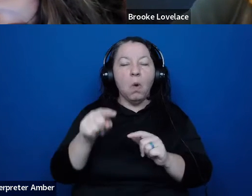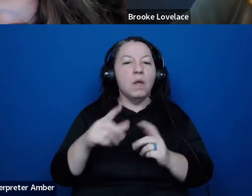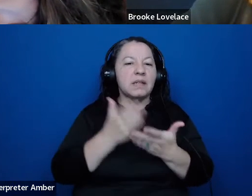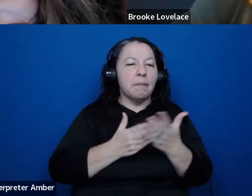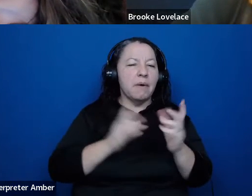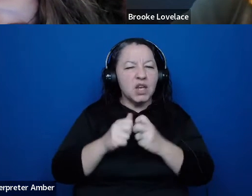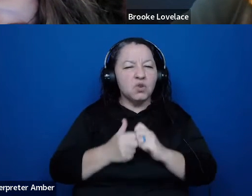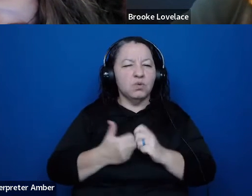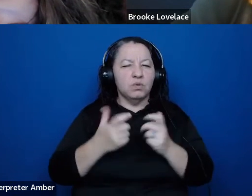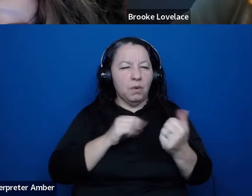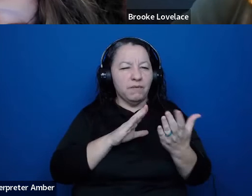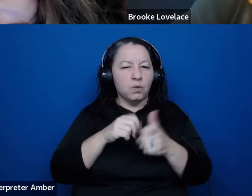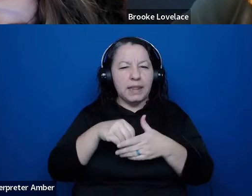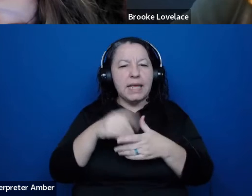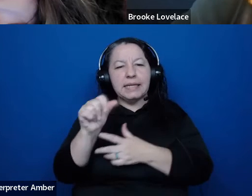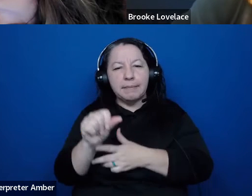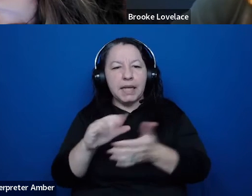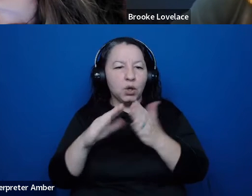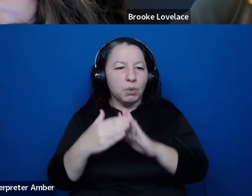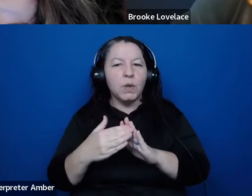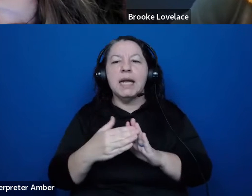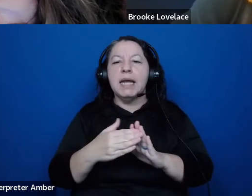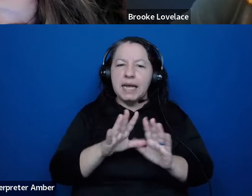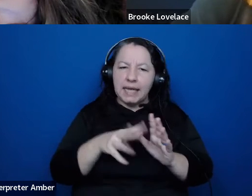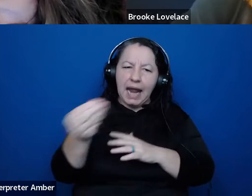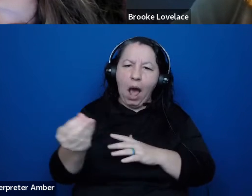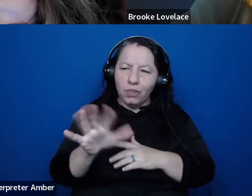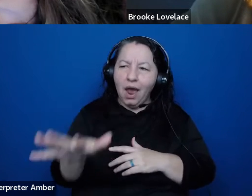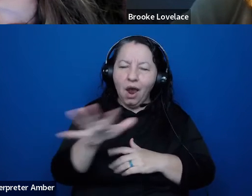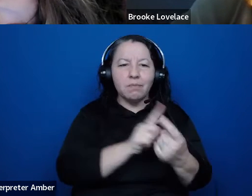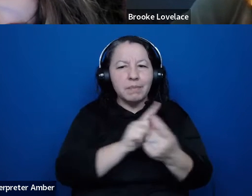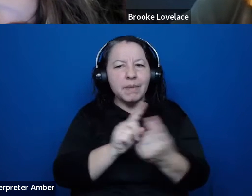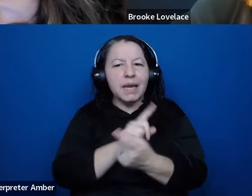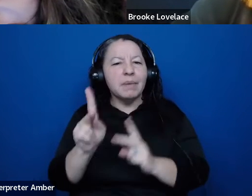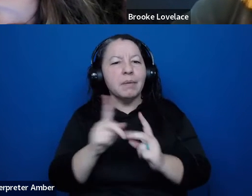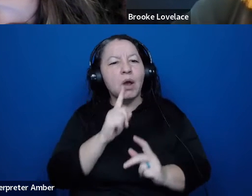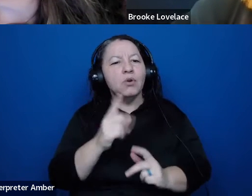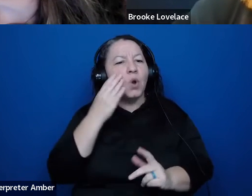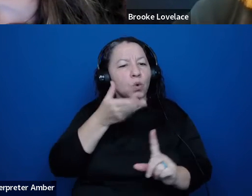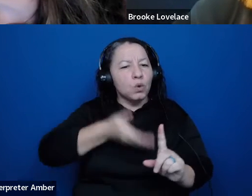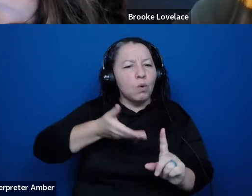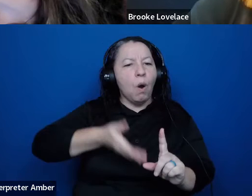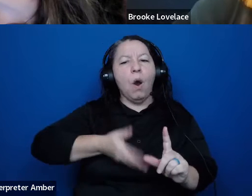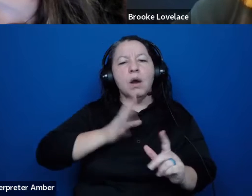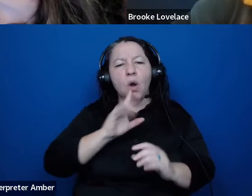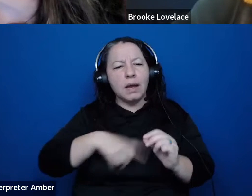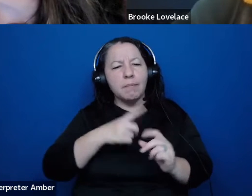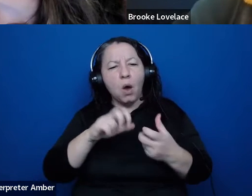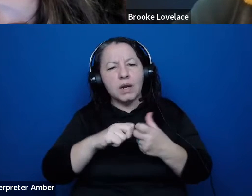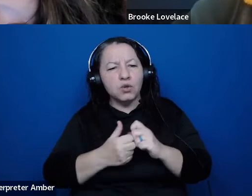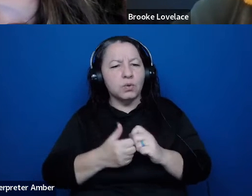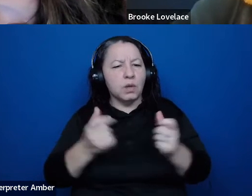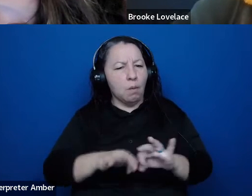visit with new folks and make sure that they know who you are and you talk to them about issues that are important to you. The DD Council, right